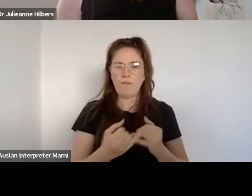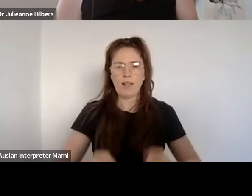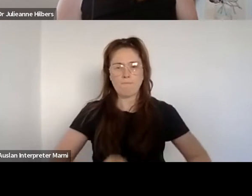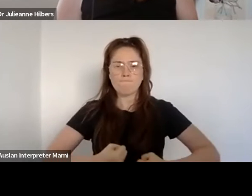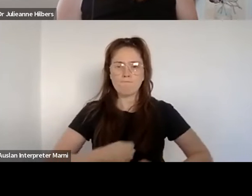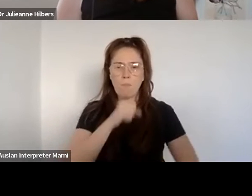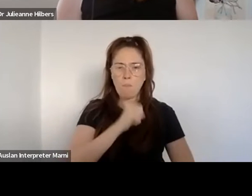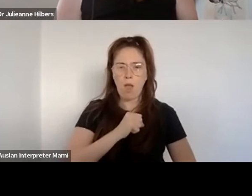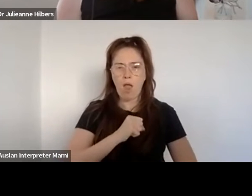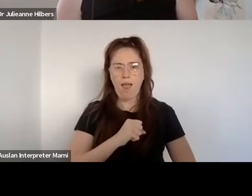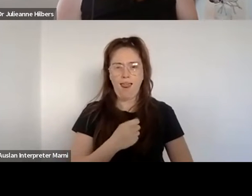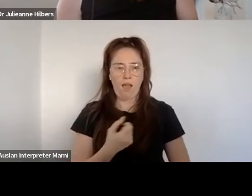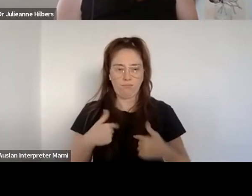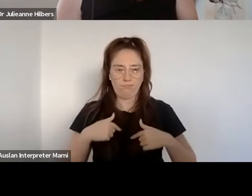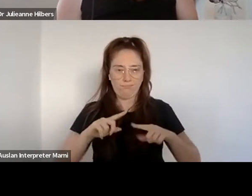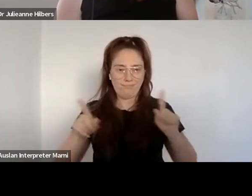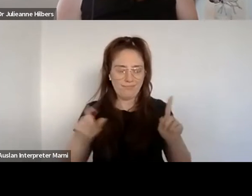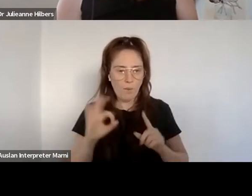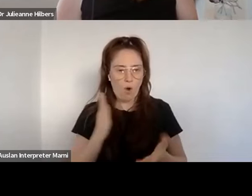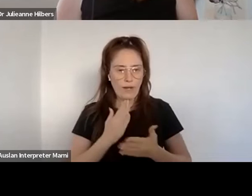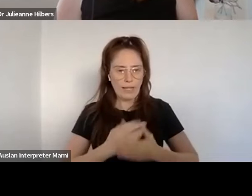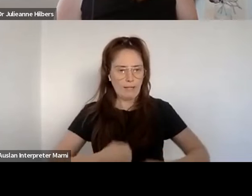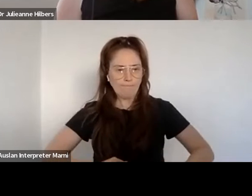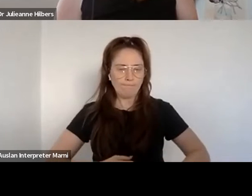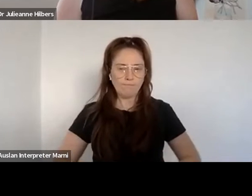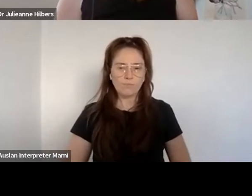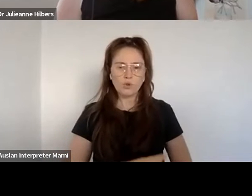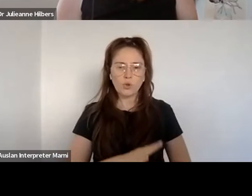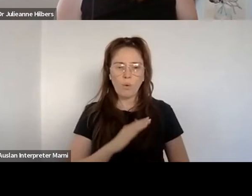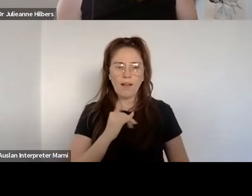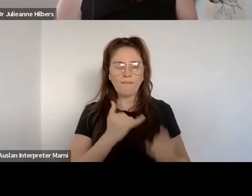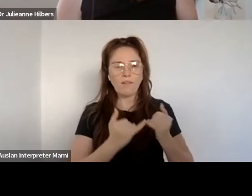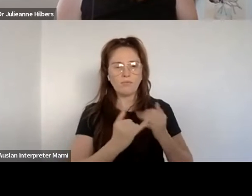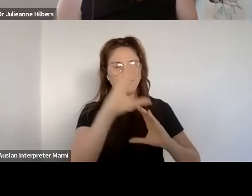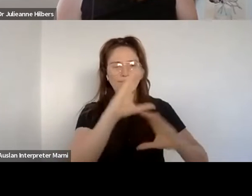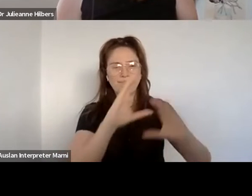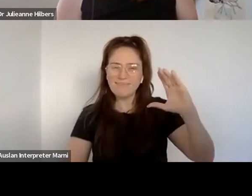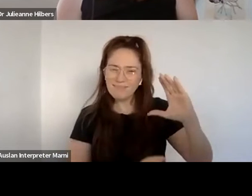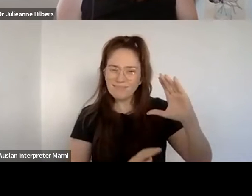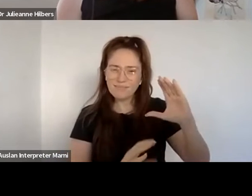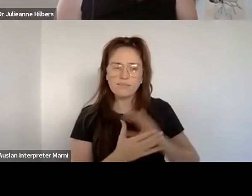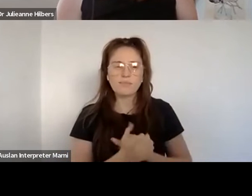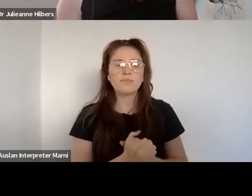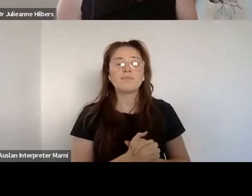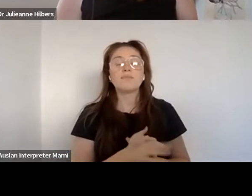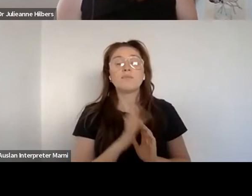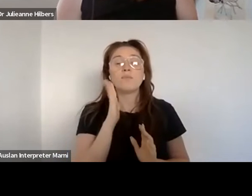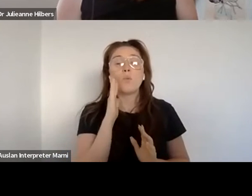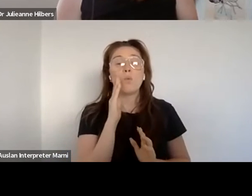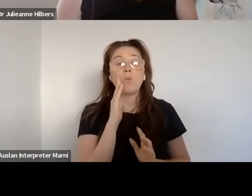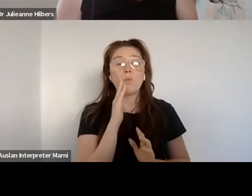much not. So it was quite a dysfunctional experience. And the one thing I noticed is when he passed away, I also